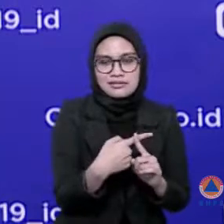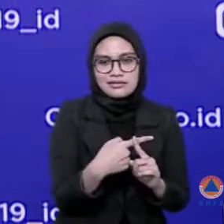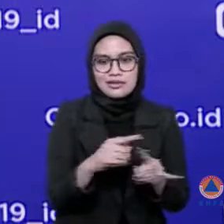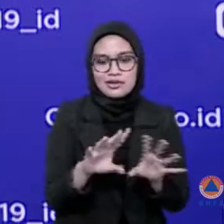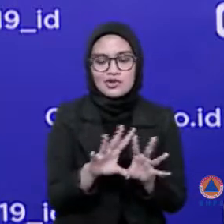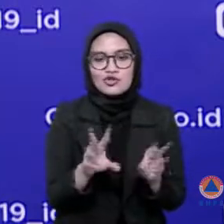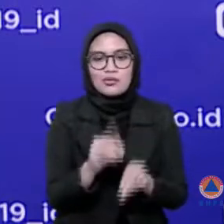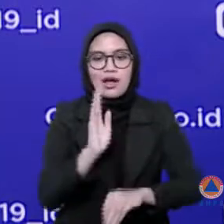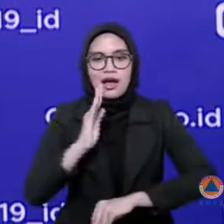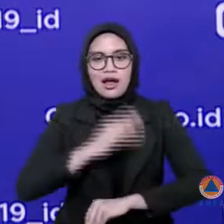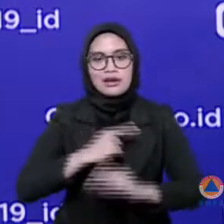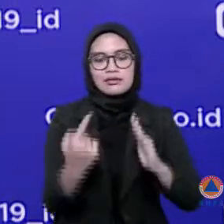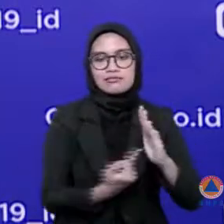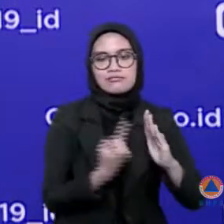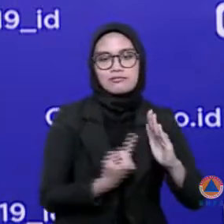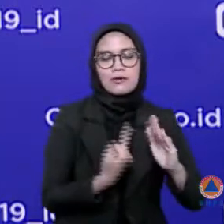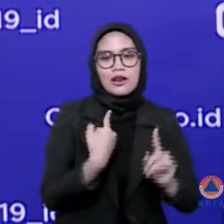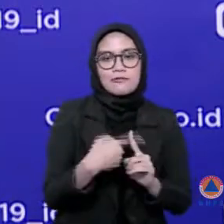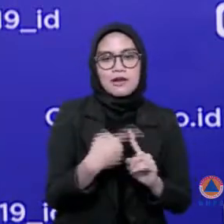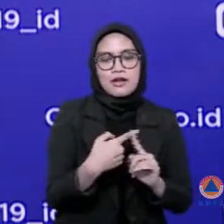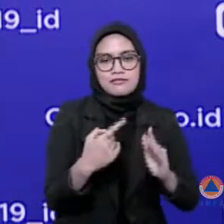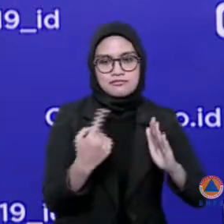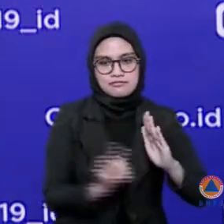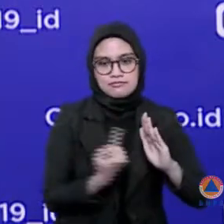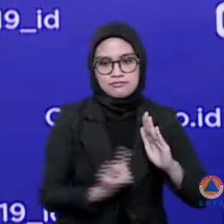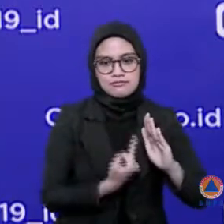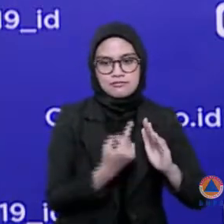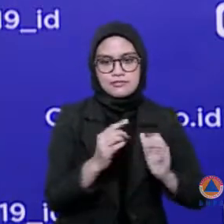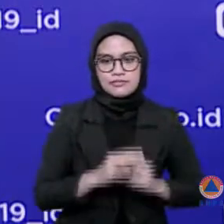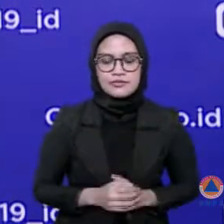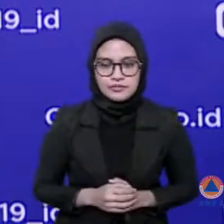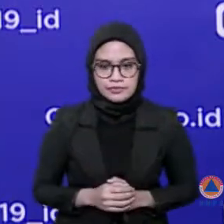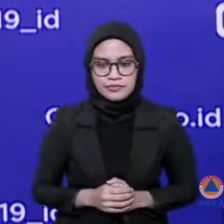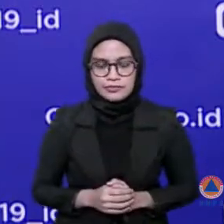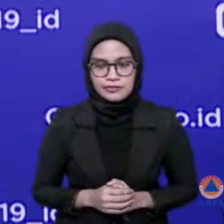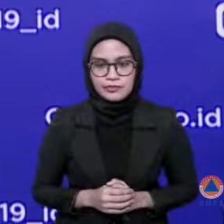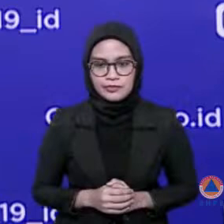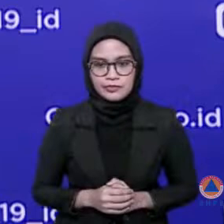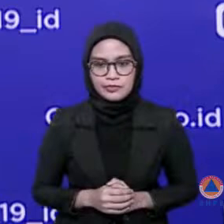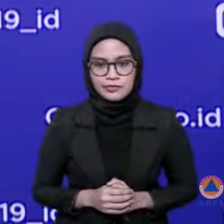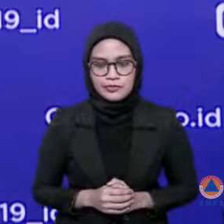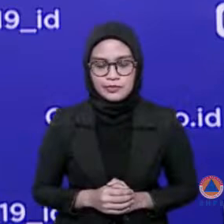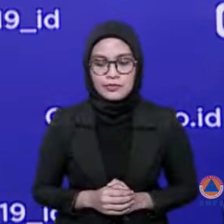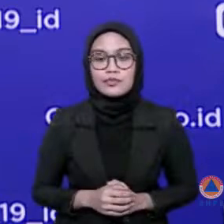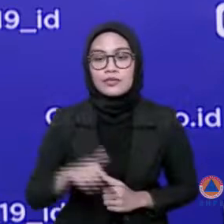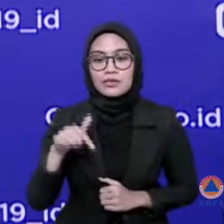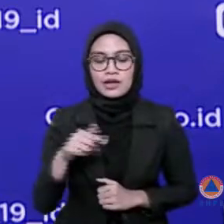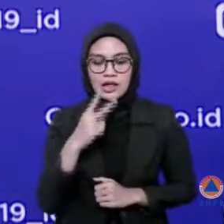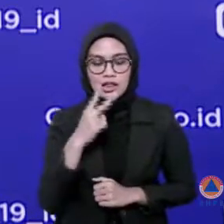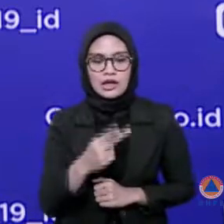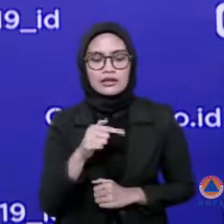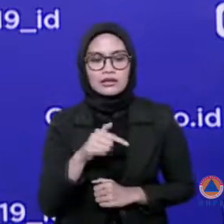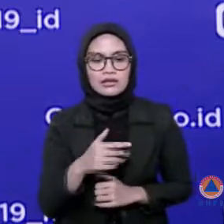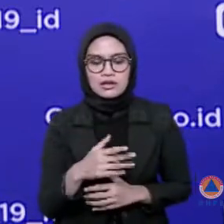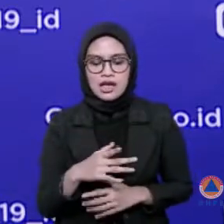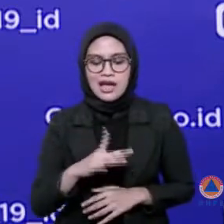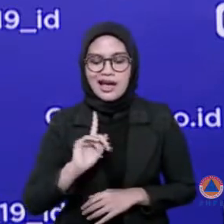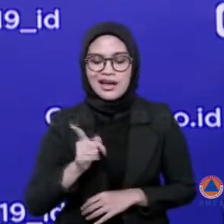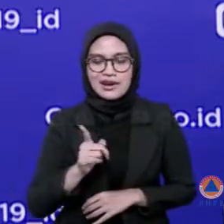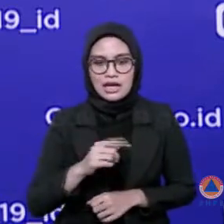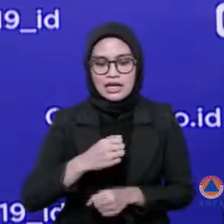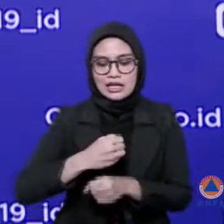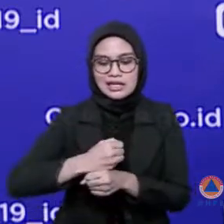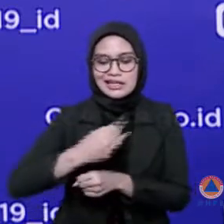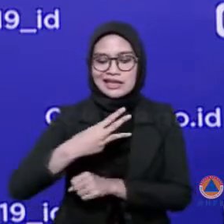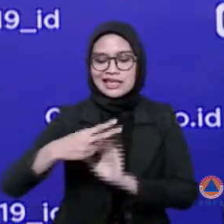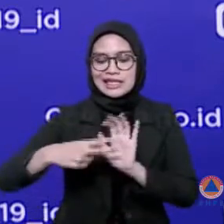A large number of mutations in the spike gene of the Omicron variant can result in undetectable S